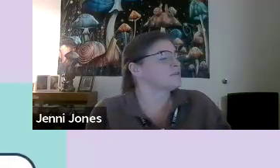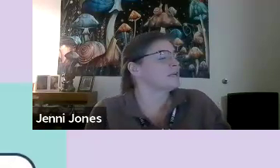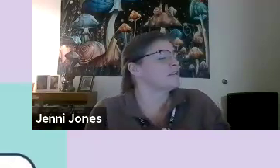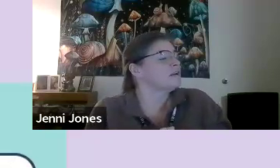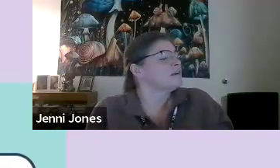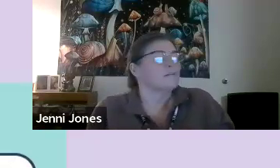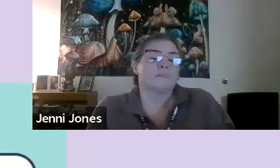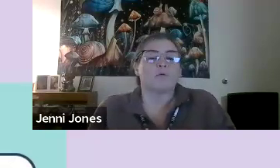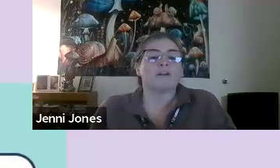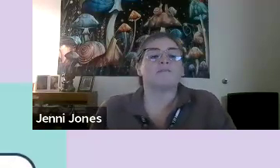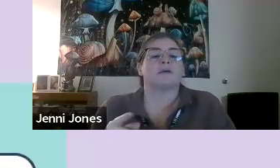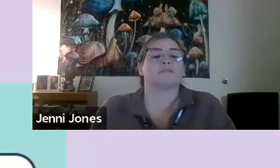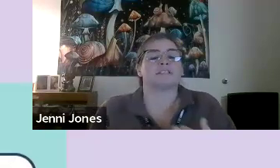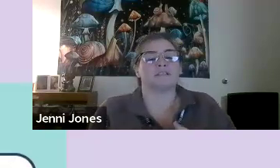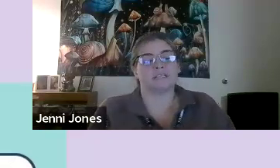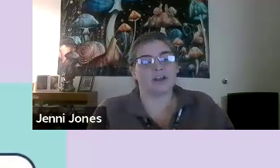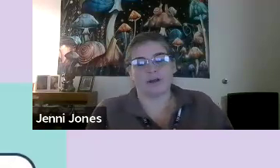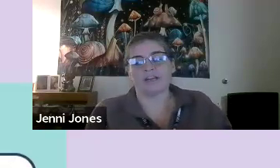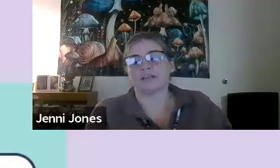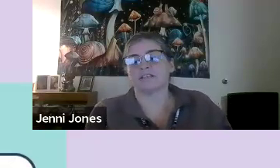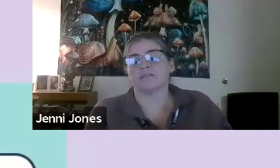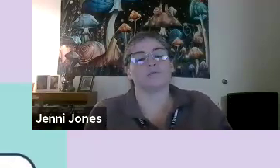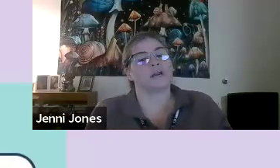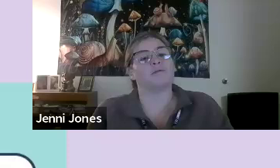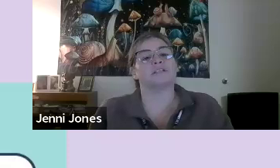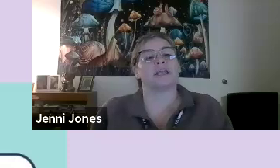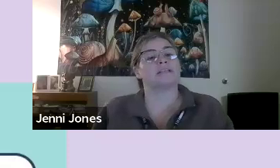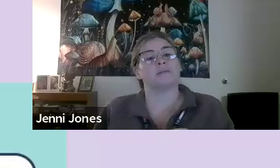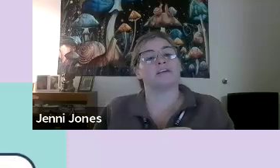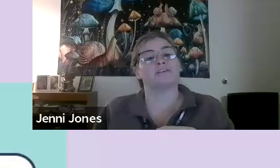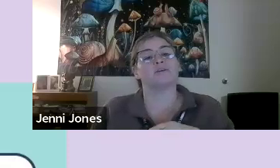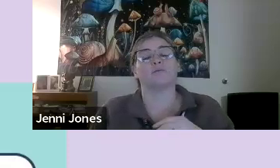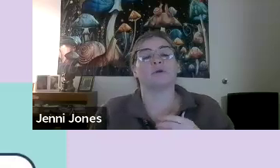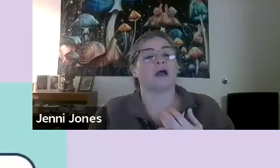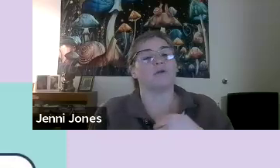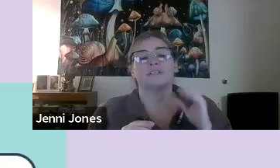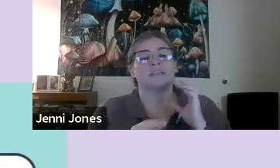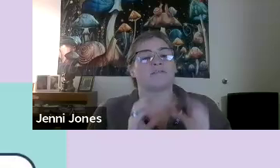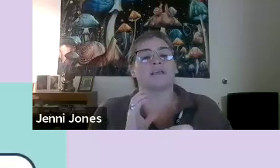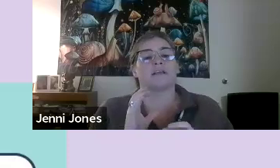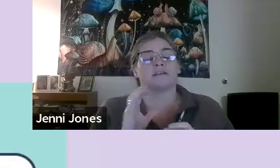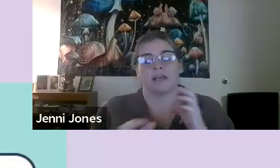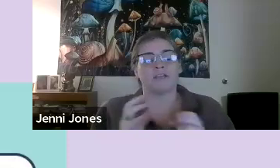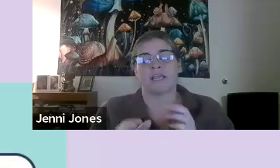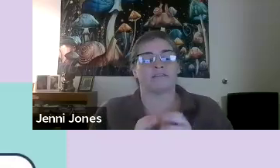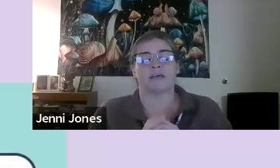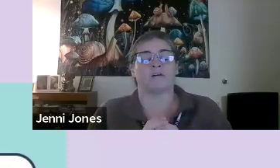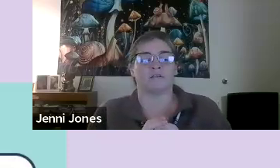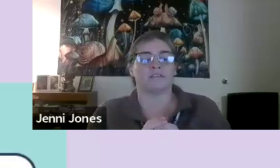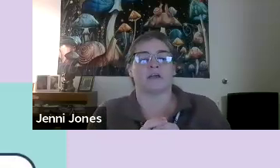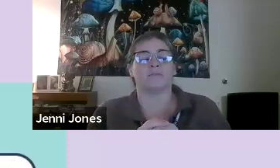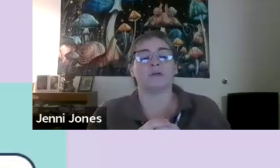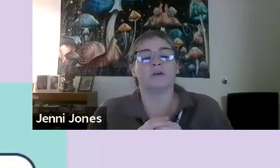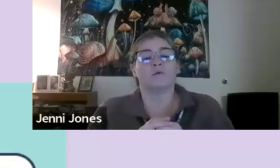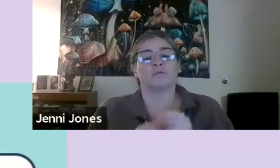not on the screen. One of them was diuretics. When I was a case manager, I was navigating